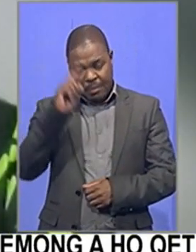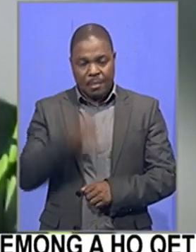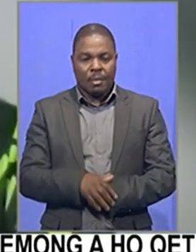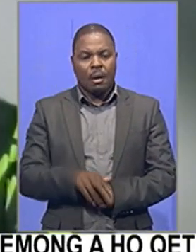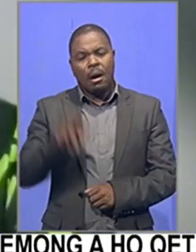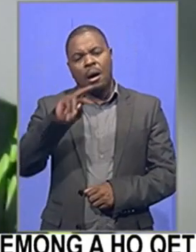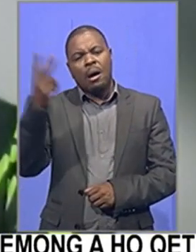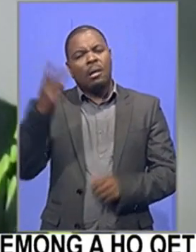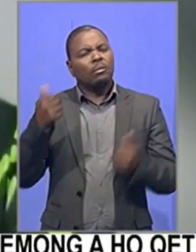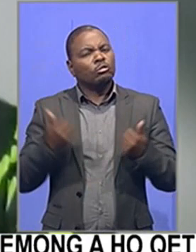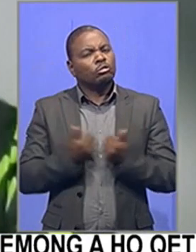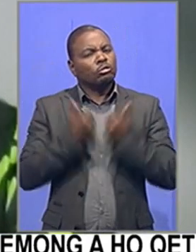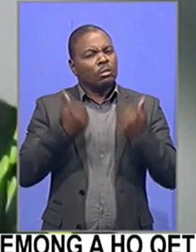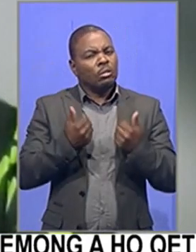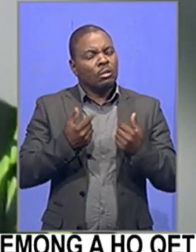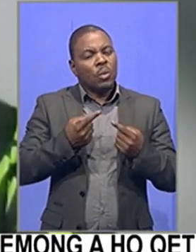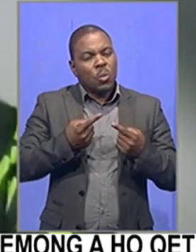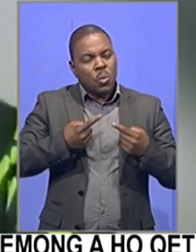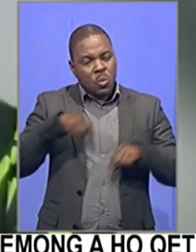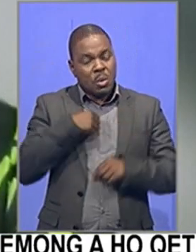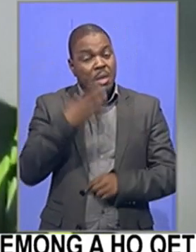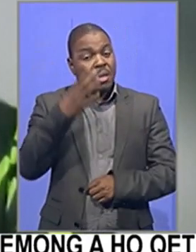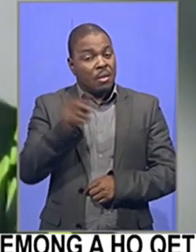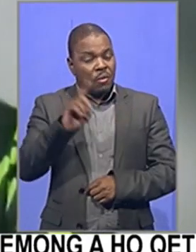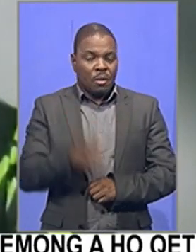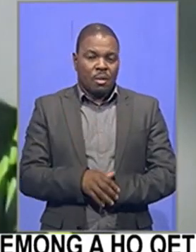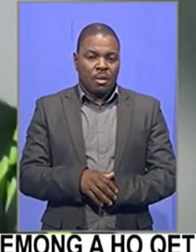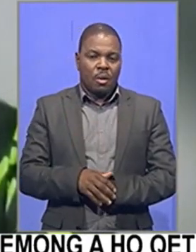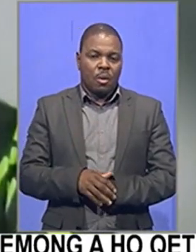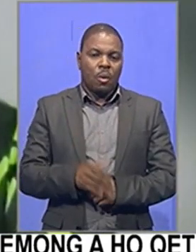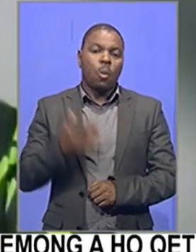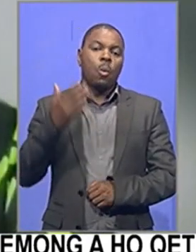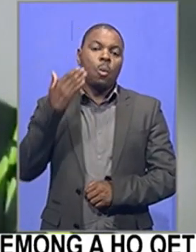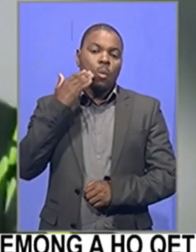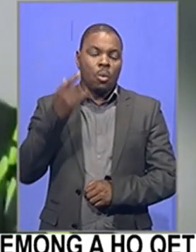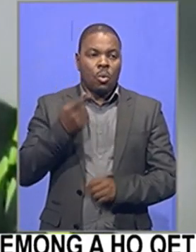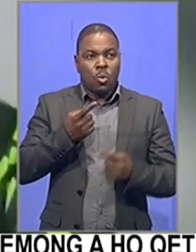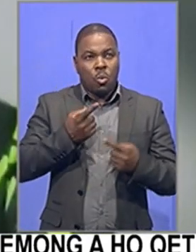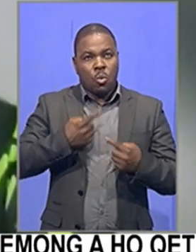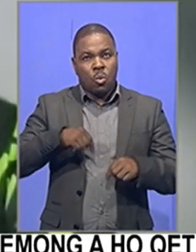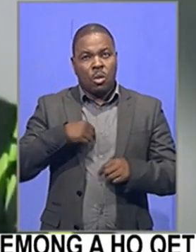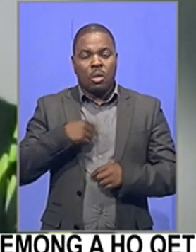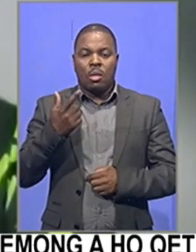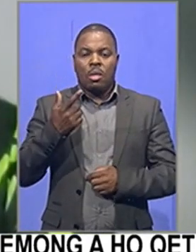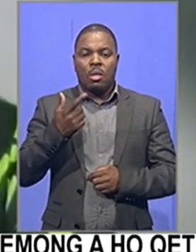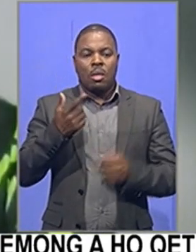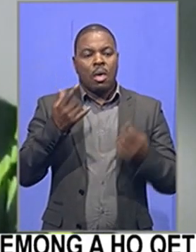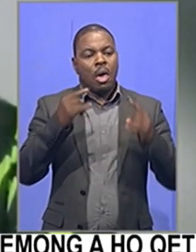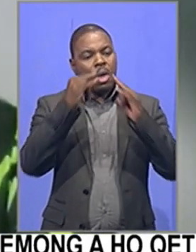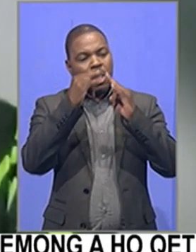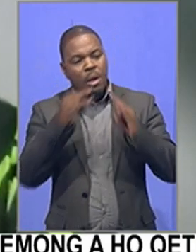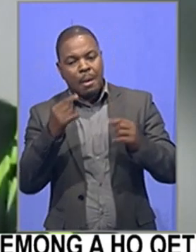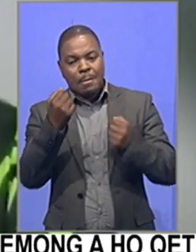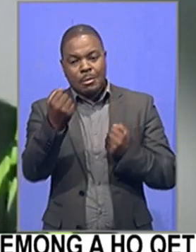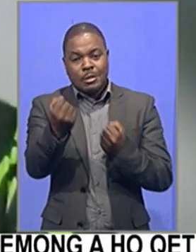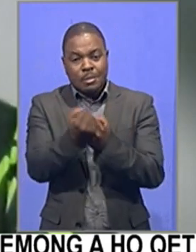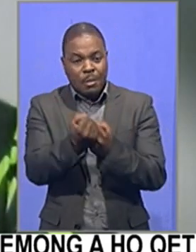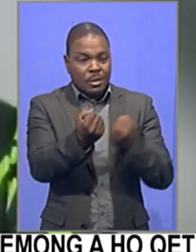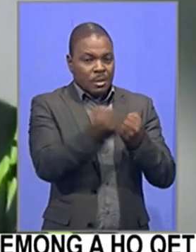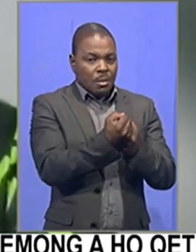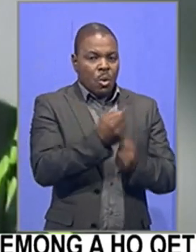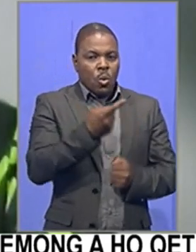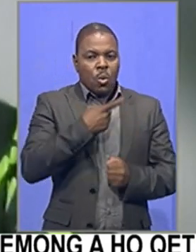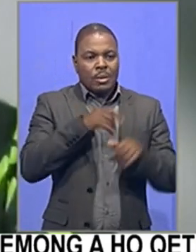other challenge a maybe read the linkuri rarifas a photo who became sorry not ready one